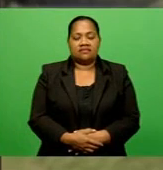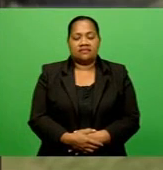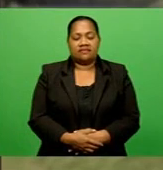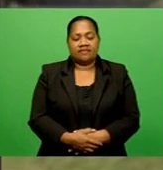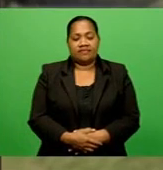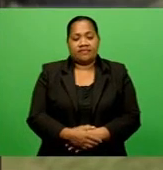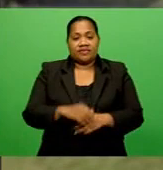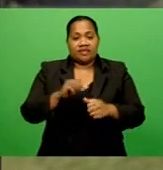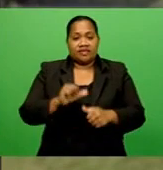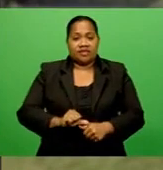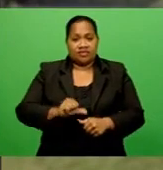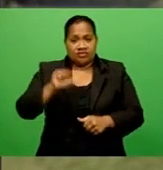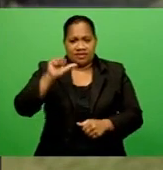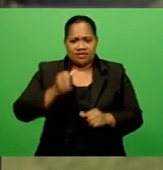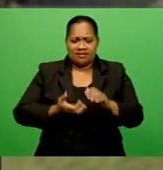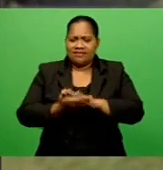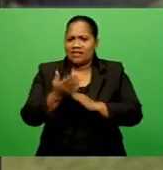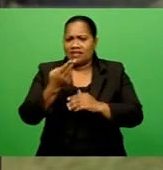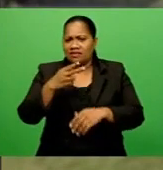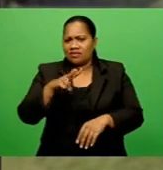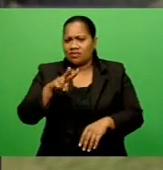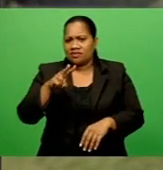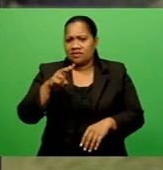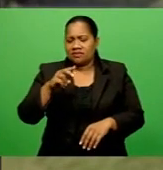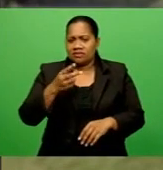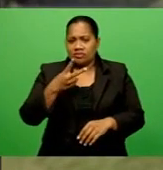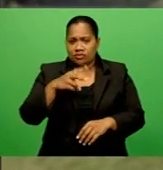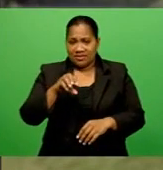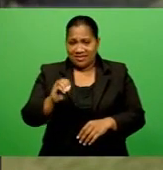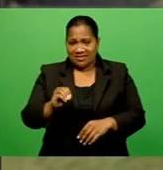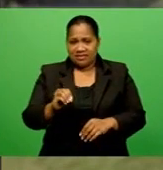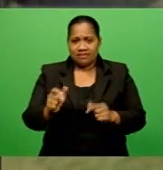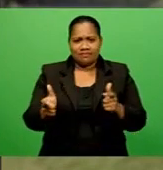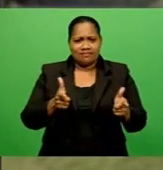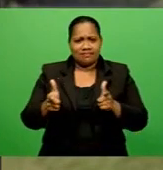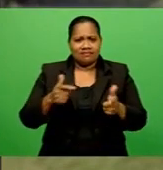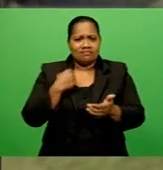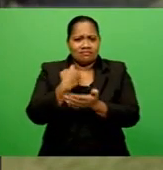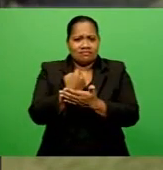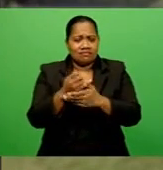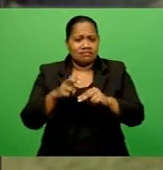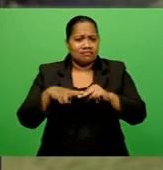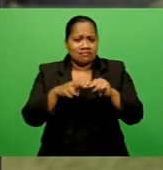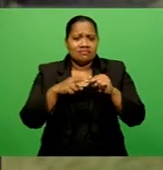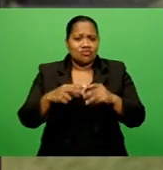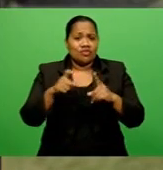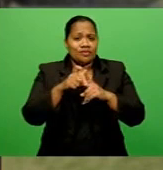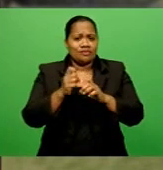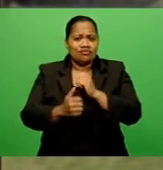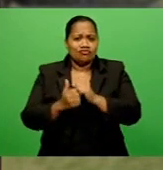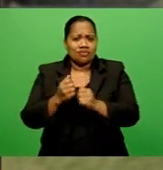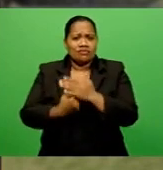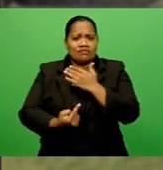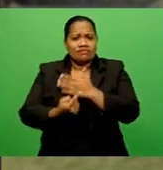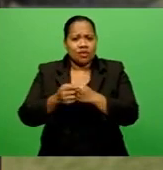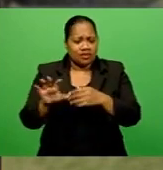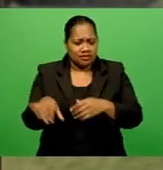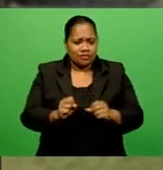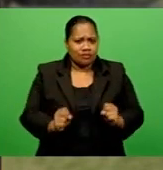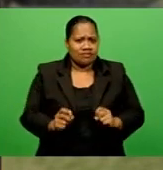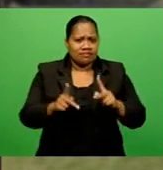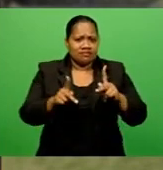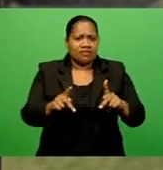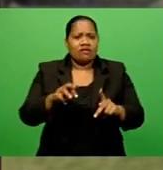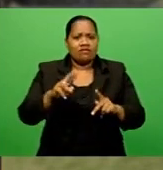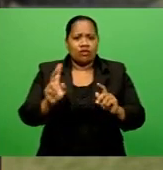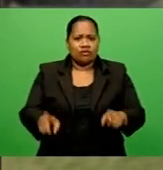The Giants of Under-27s rugby in Fiji, Dominion Brothers, is relishing the opportunity to take on the big guns in Leg 1 of the